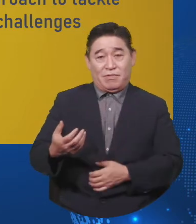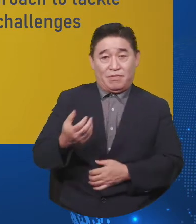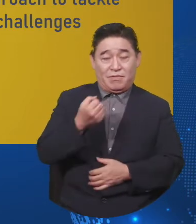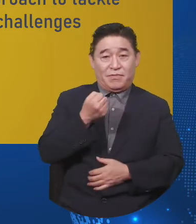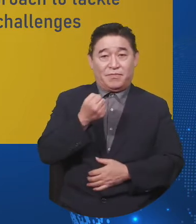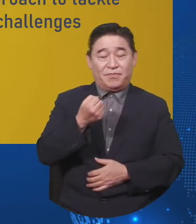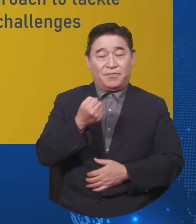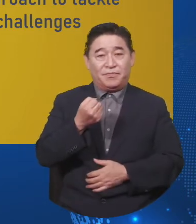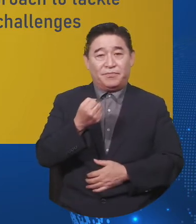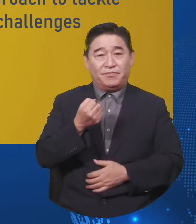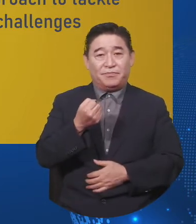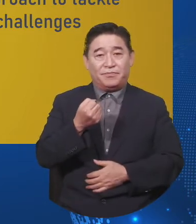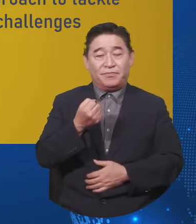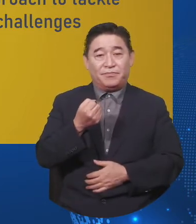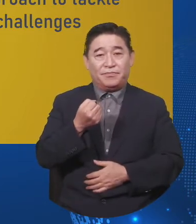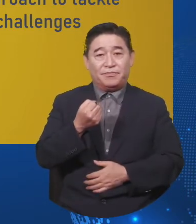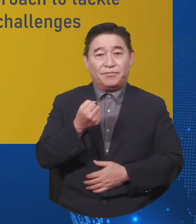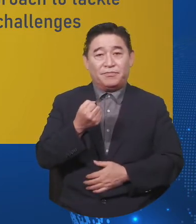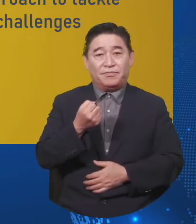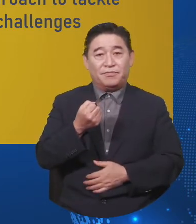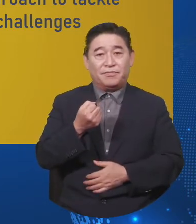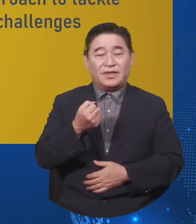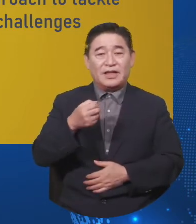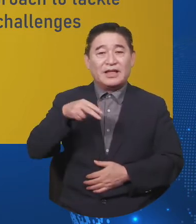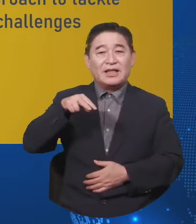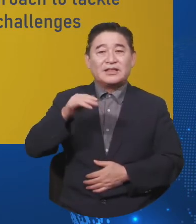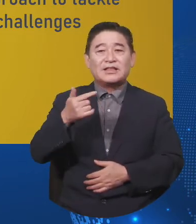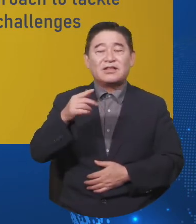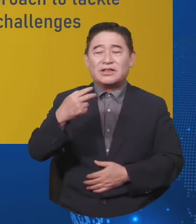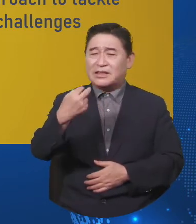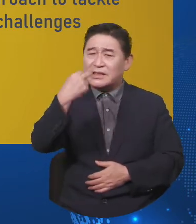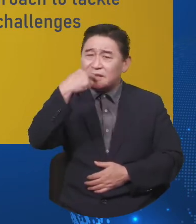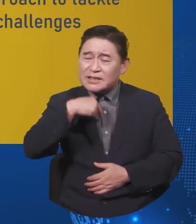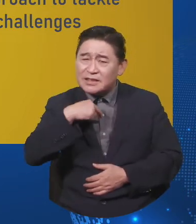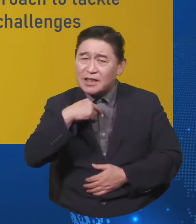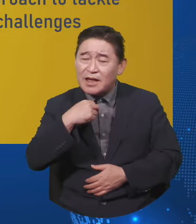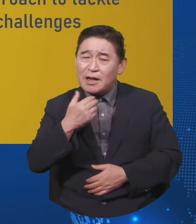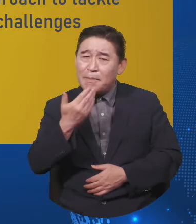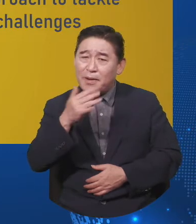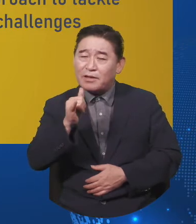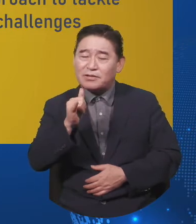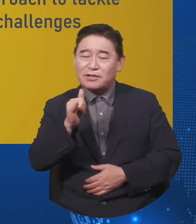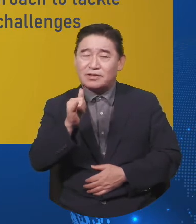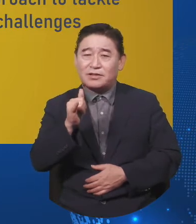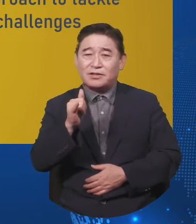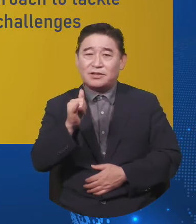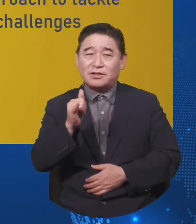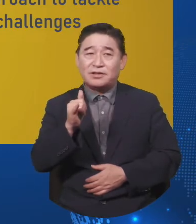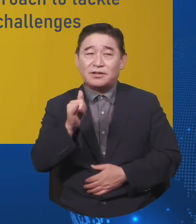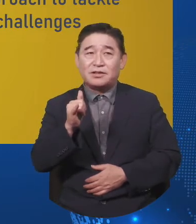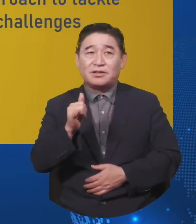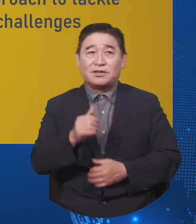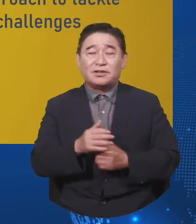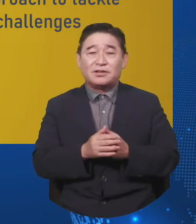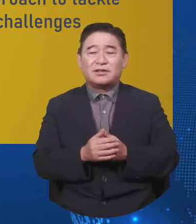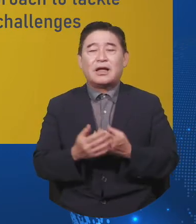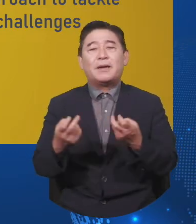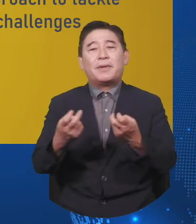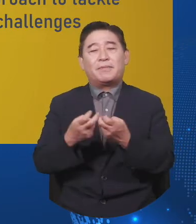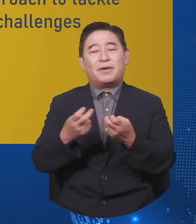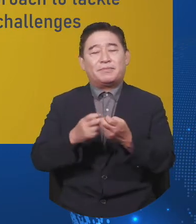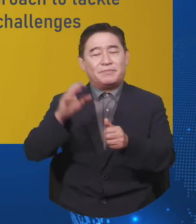to enable synergies between the development projects sponsored by